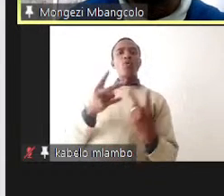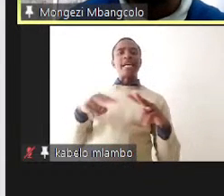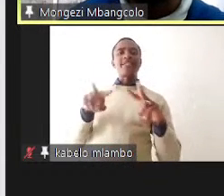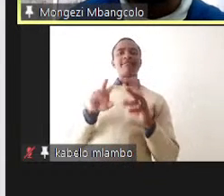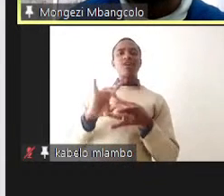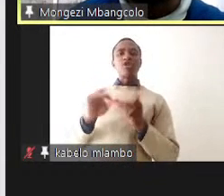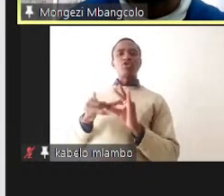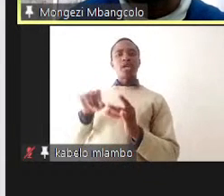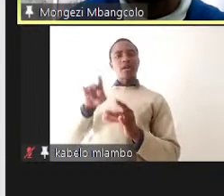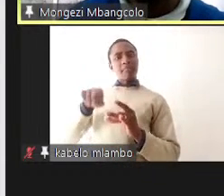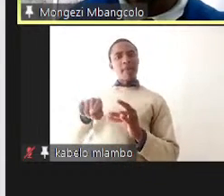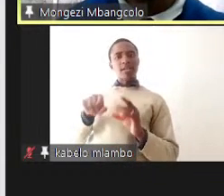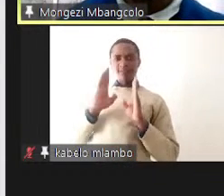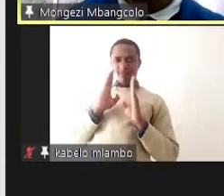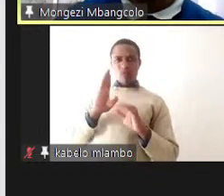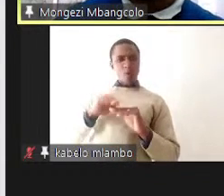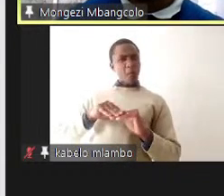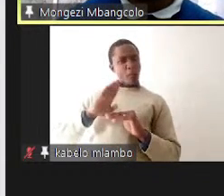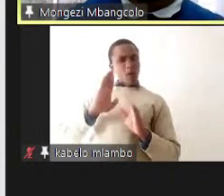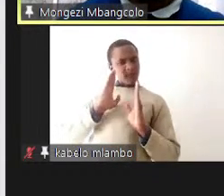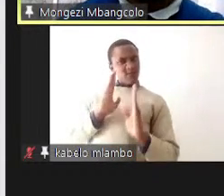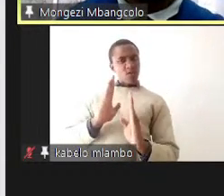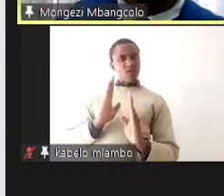from a broad context of limited